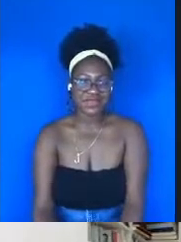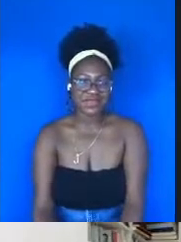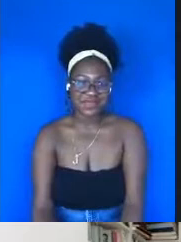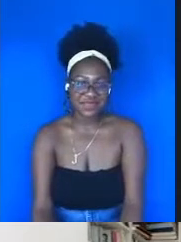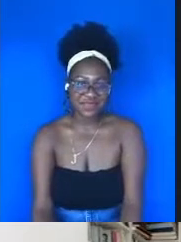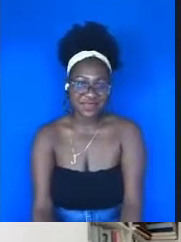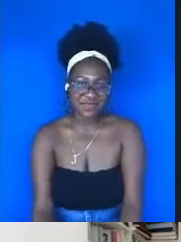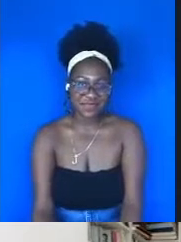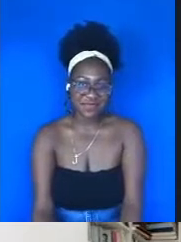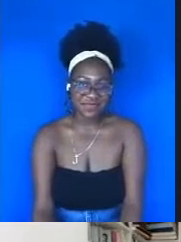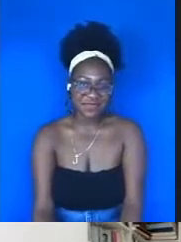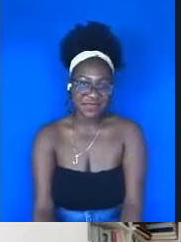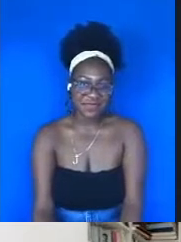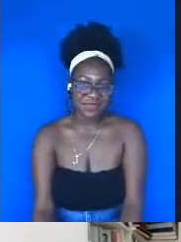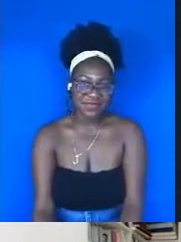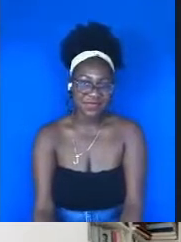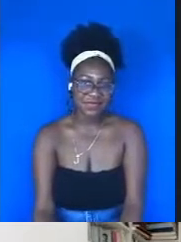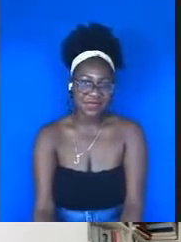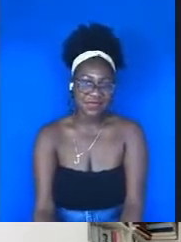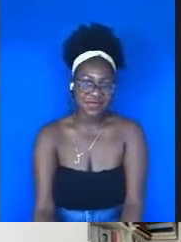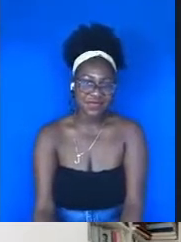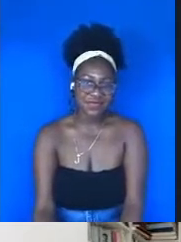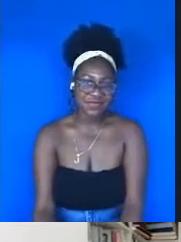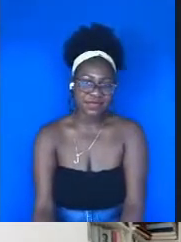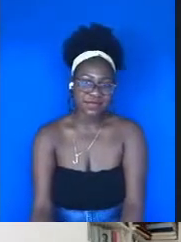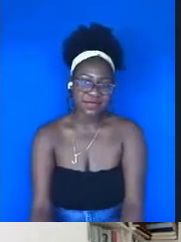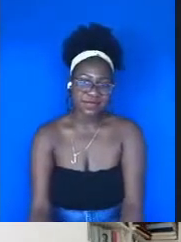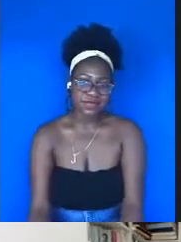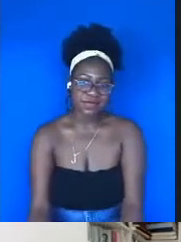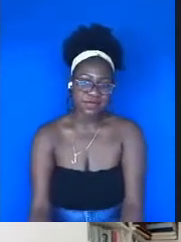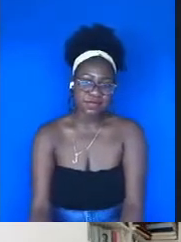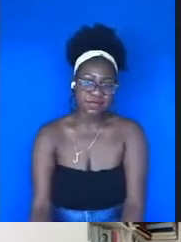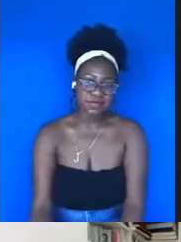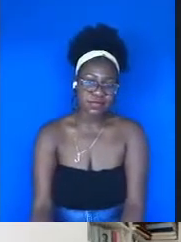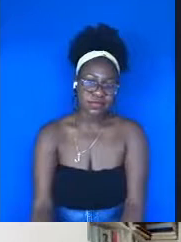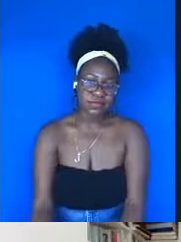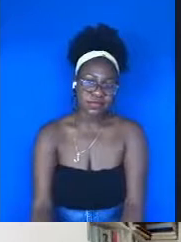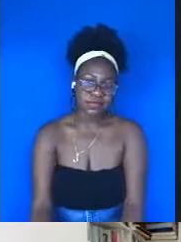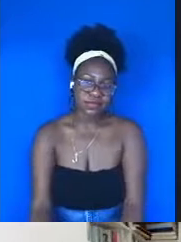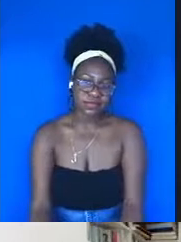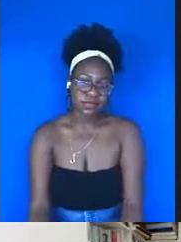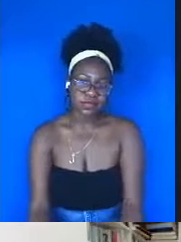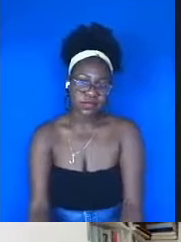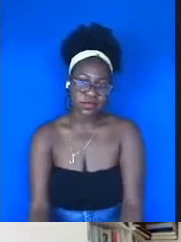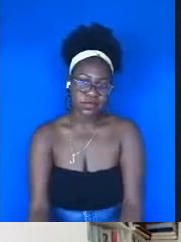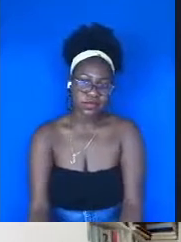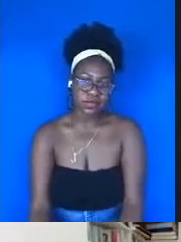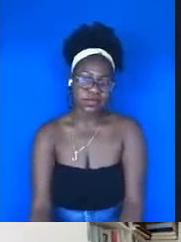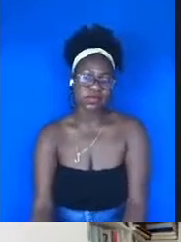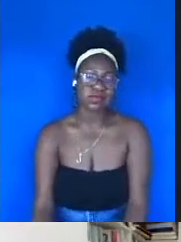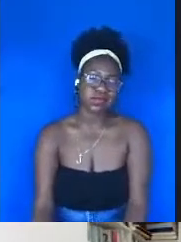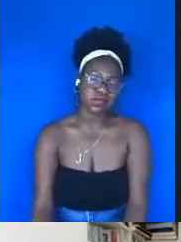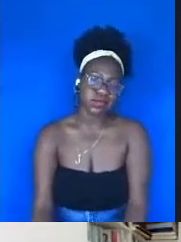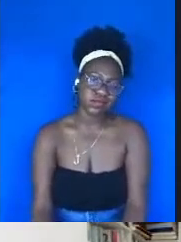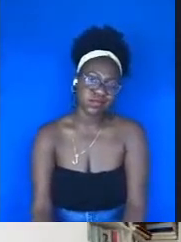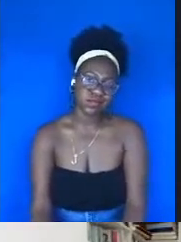thing I've fought my whole life for as a writer is this entitlement to poetry. Who is entitled to poetry? And I feel like